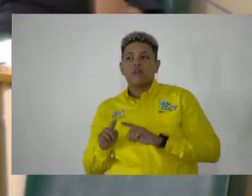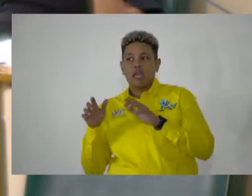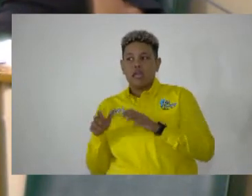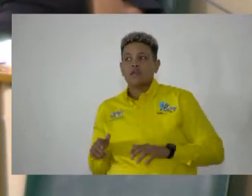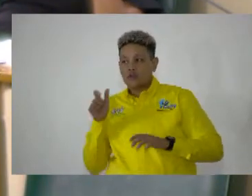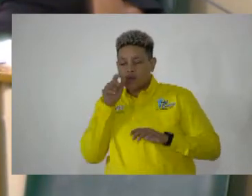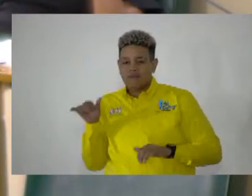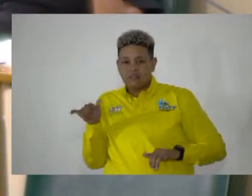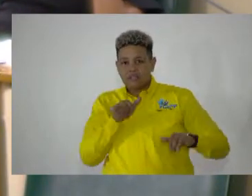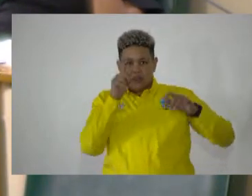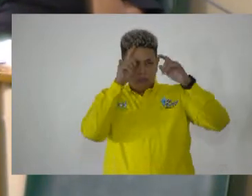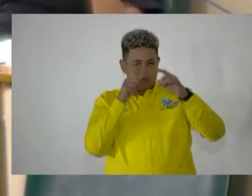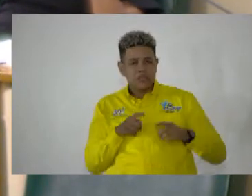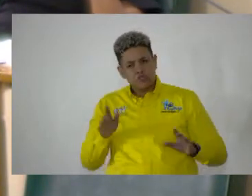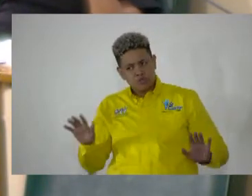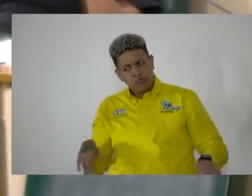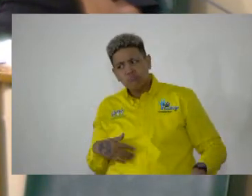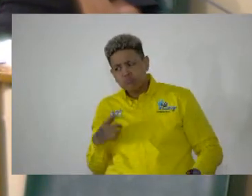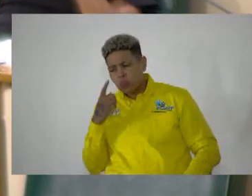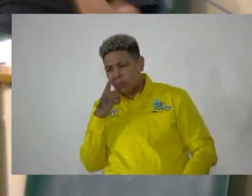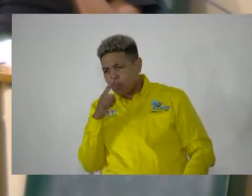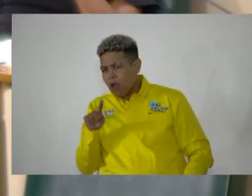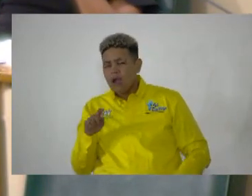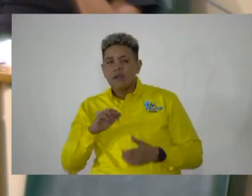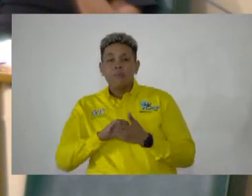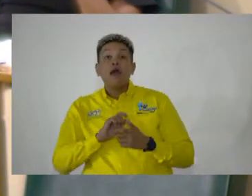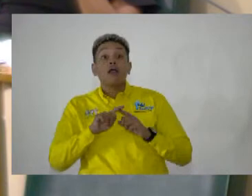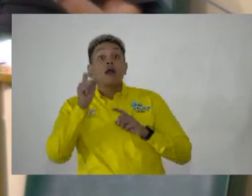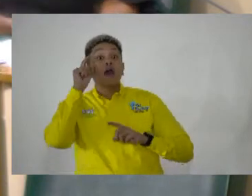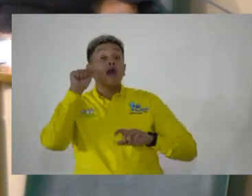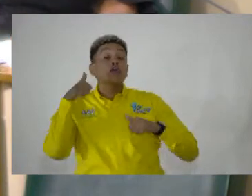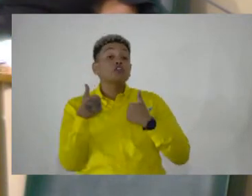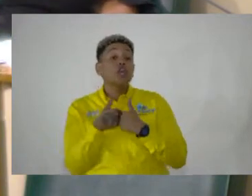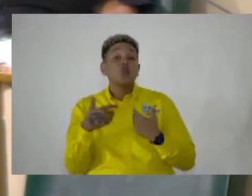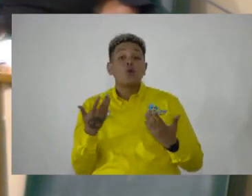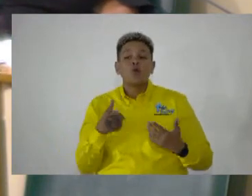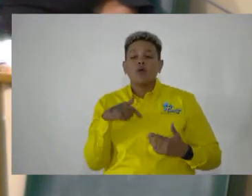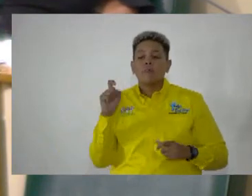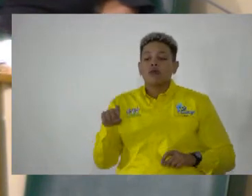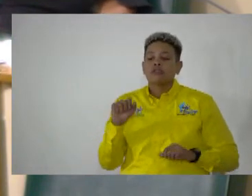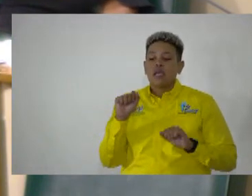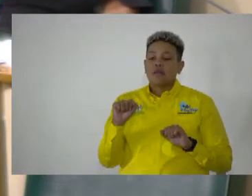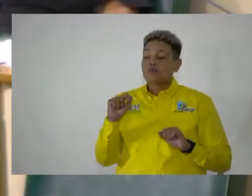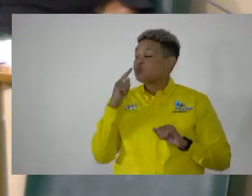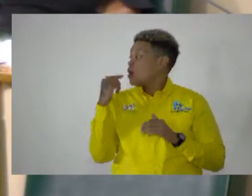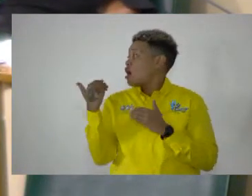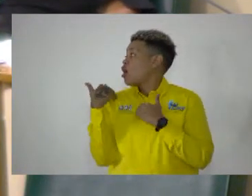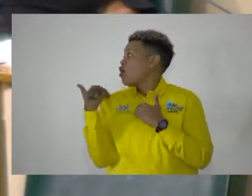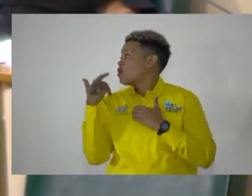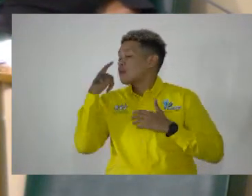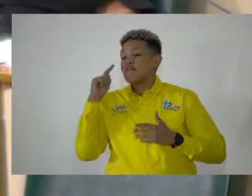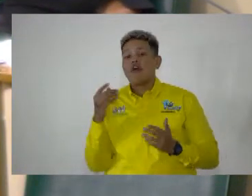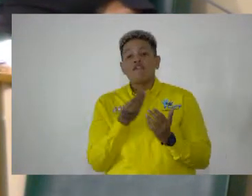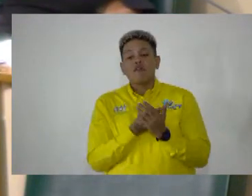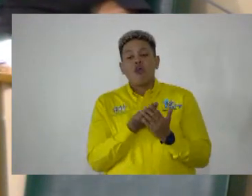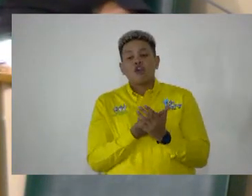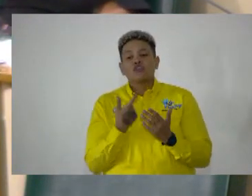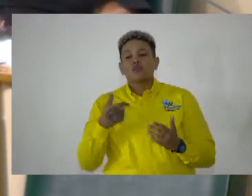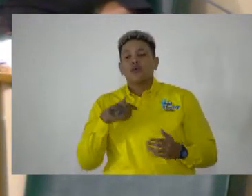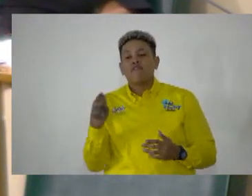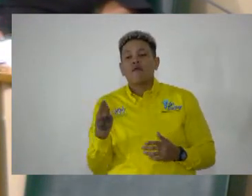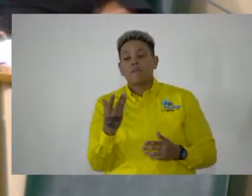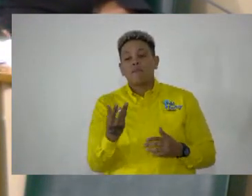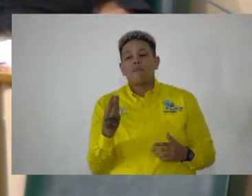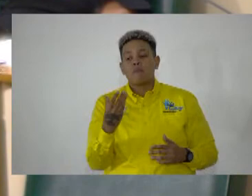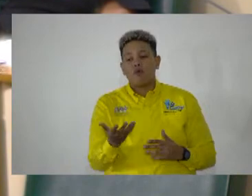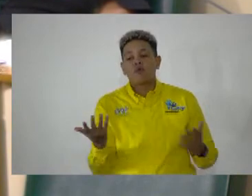have similar missions. The challenge, of course, is that we must be able to account for the funds that we have put in